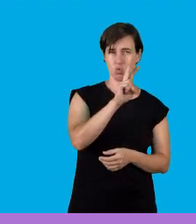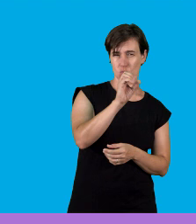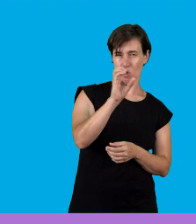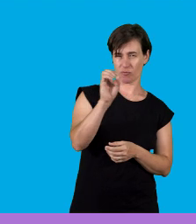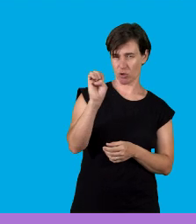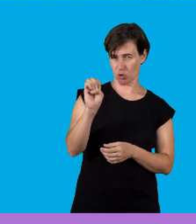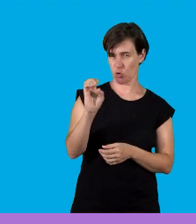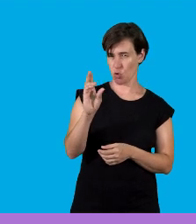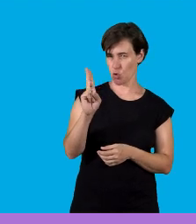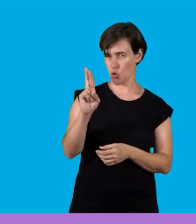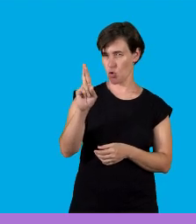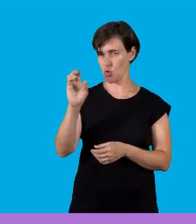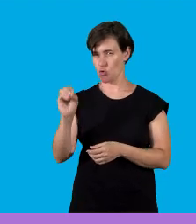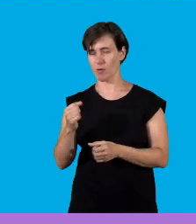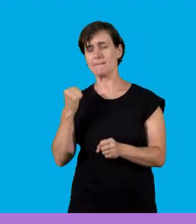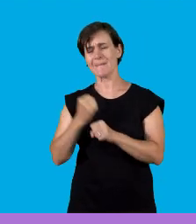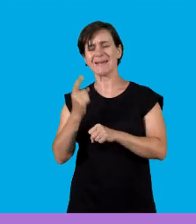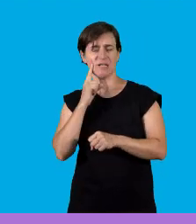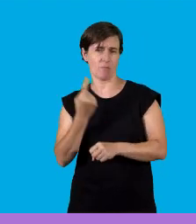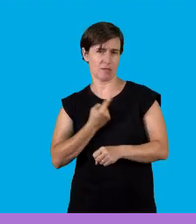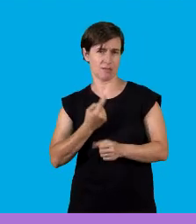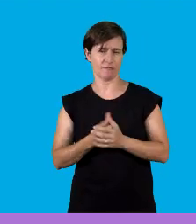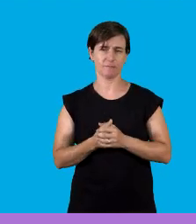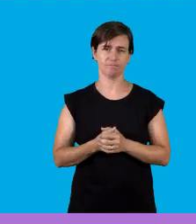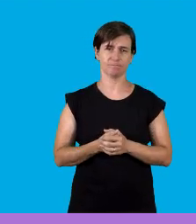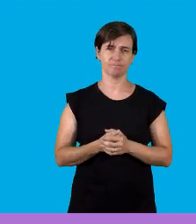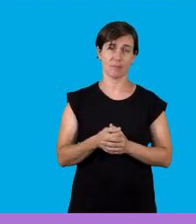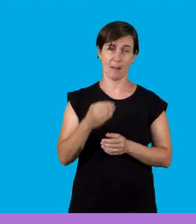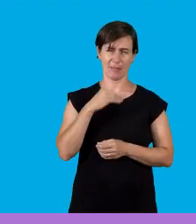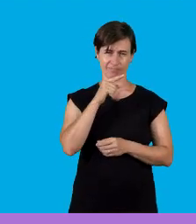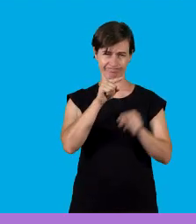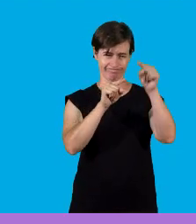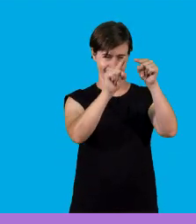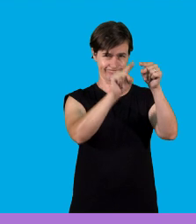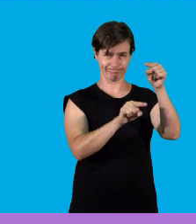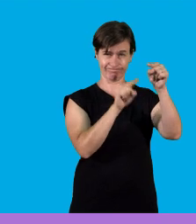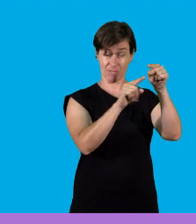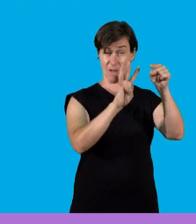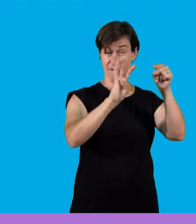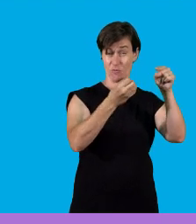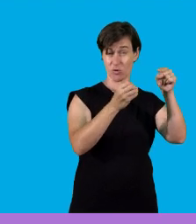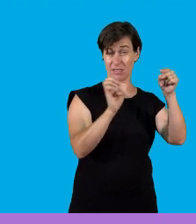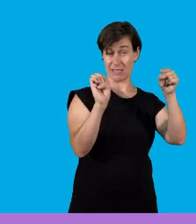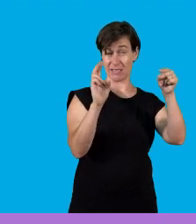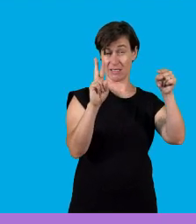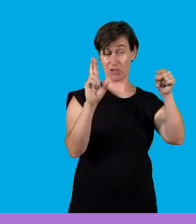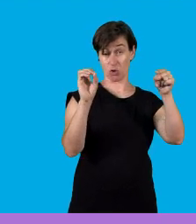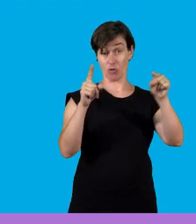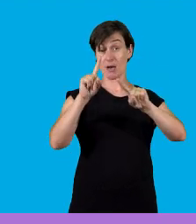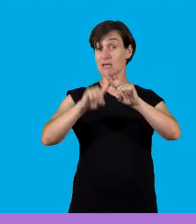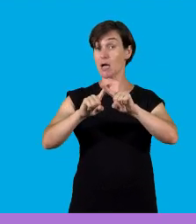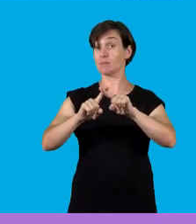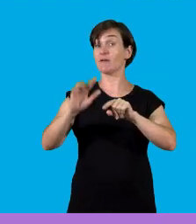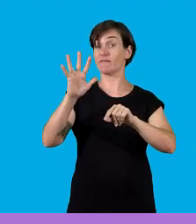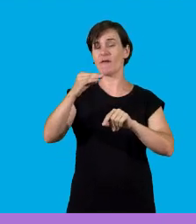we have 200 euros. So to make this simple for myself, I'll think that 40, right, euros multiplied